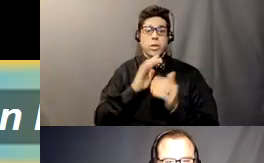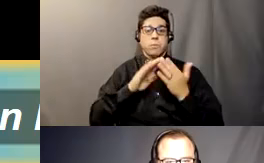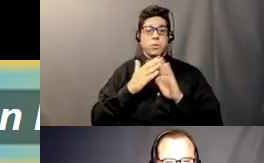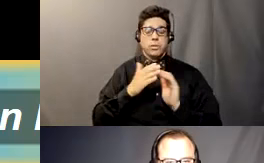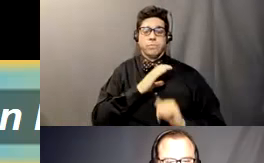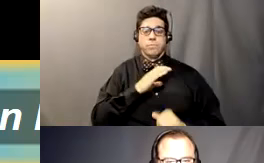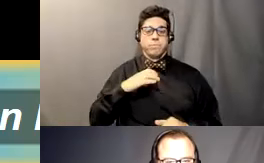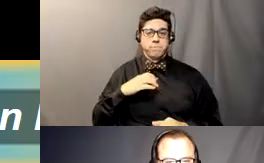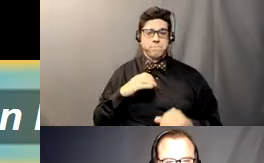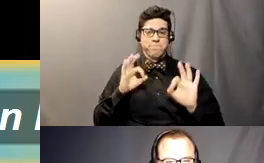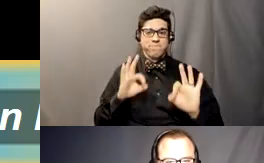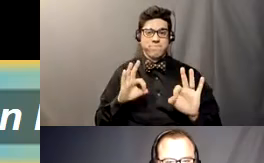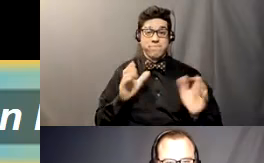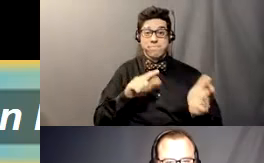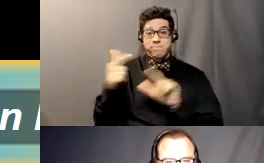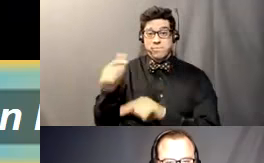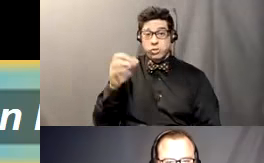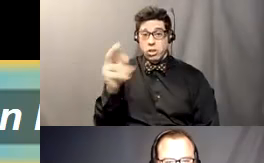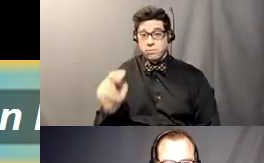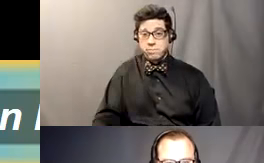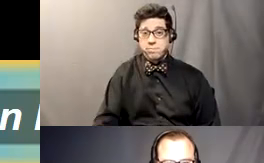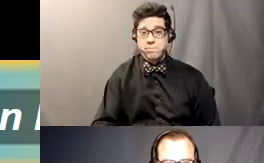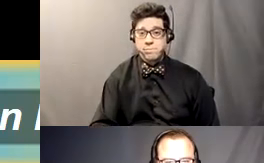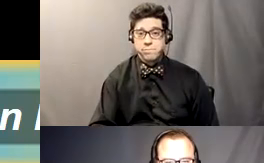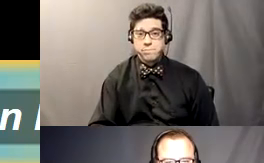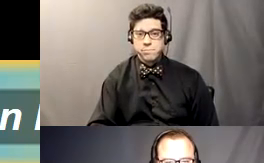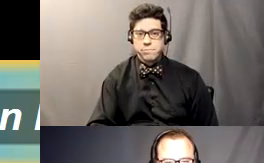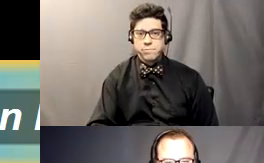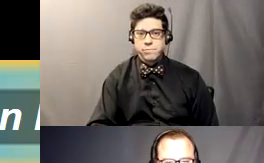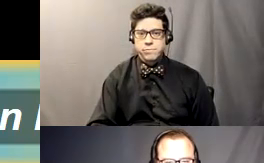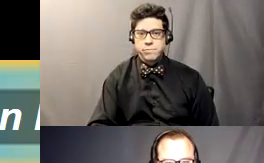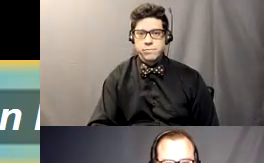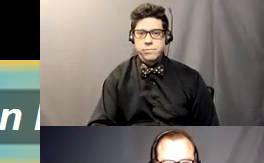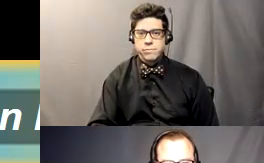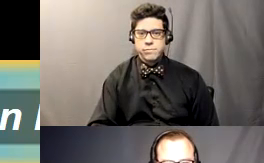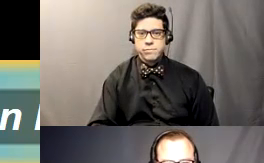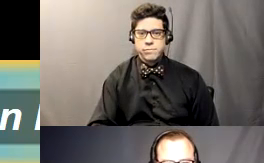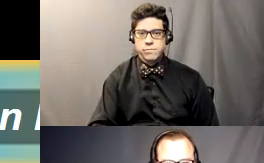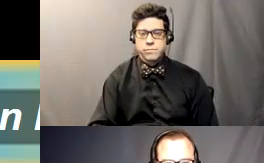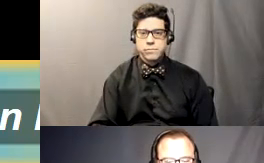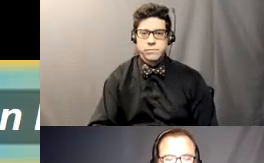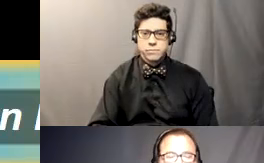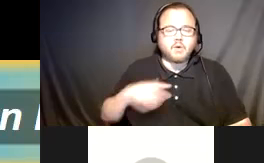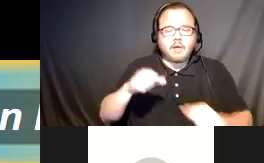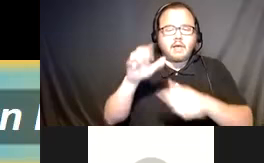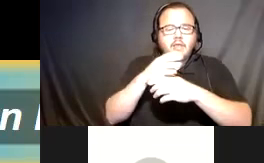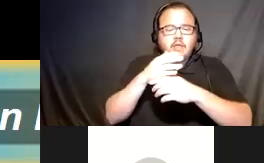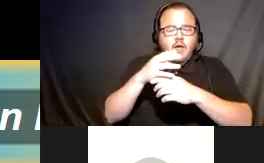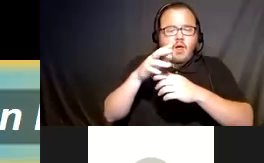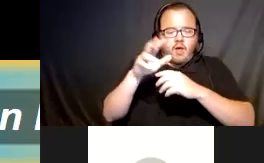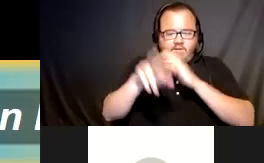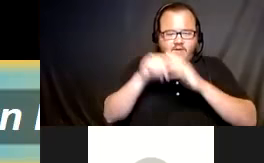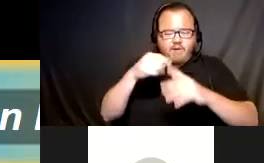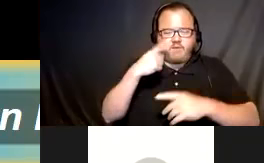Terrific, Mary. And we thought that it would be really nice to be able to share those videos with the group. So we do have one of the videos that was put together by